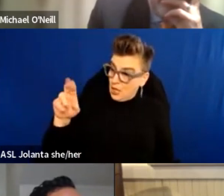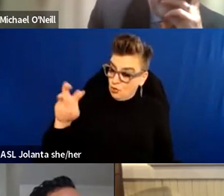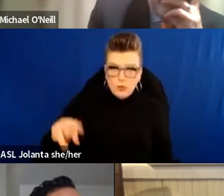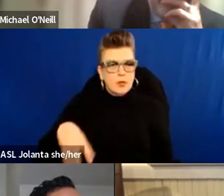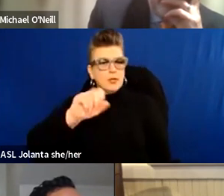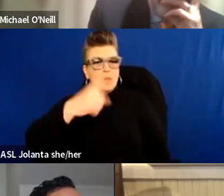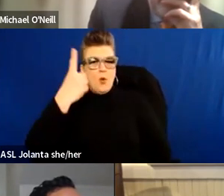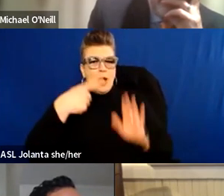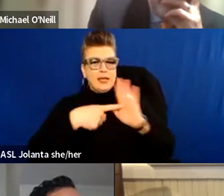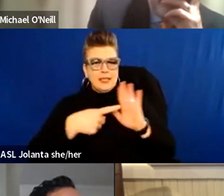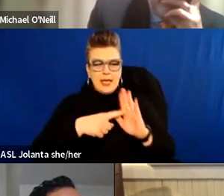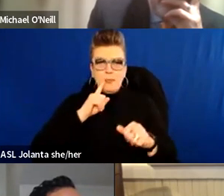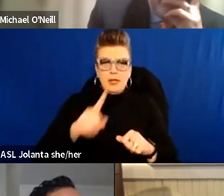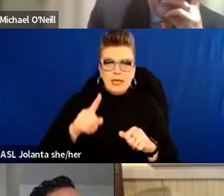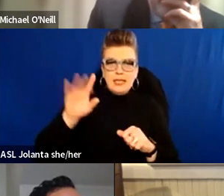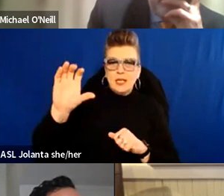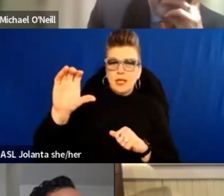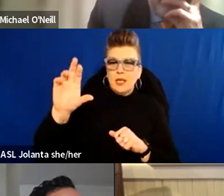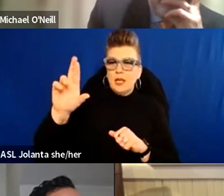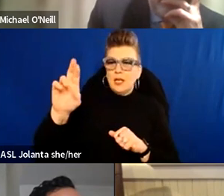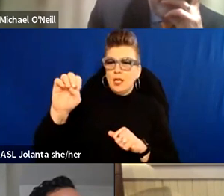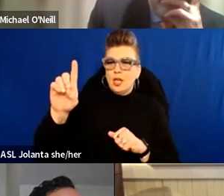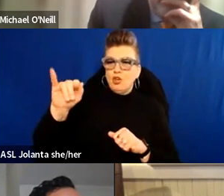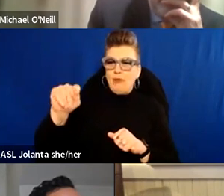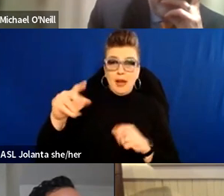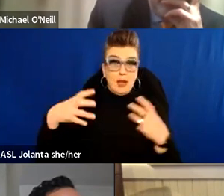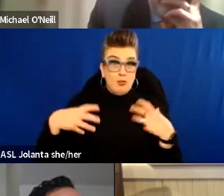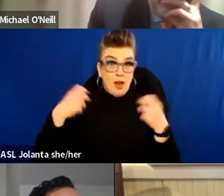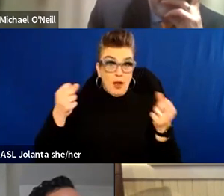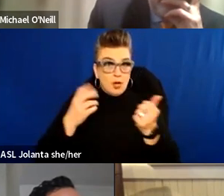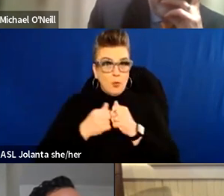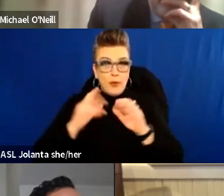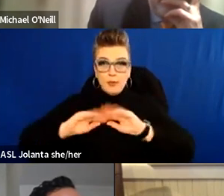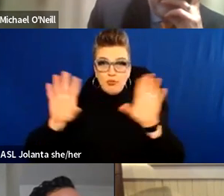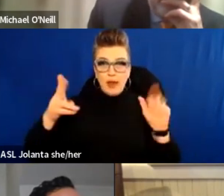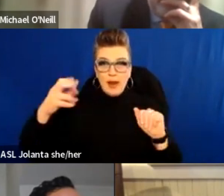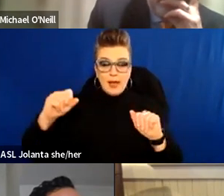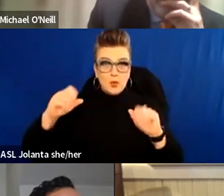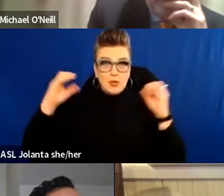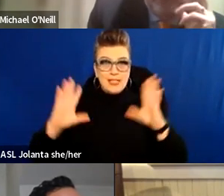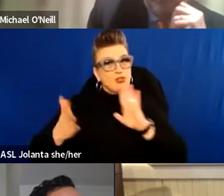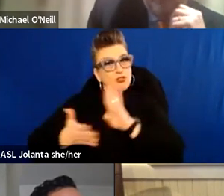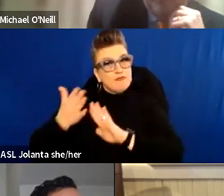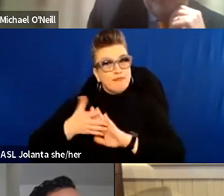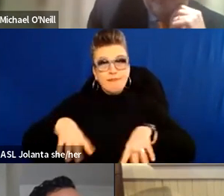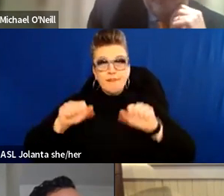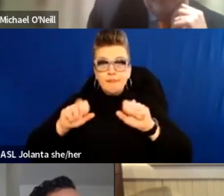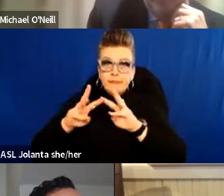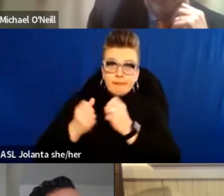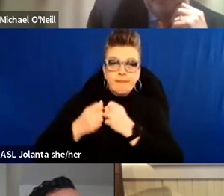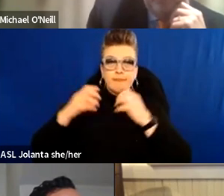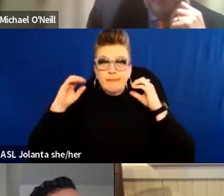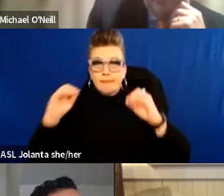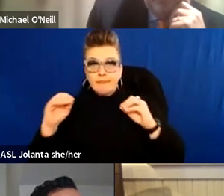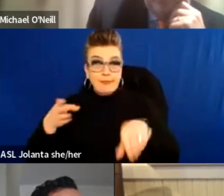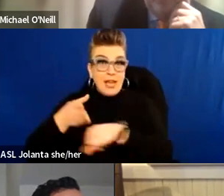uh credit recovery um with uh teacher bright and high teachers um running sessions and doing courses with students